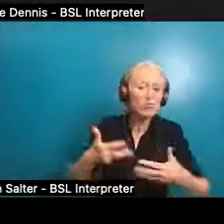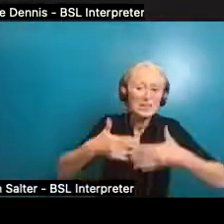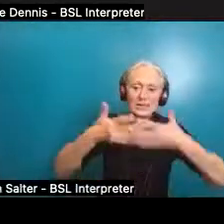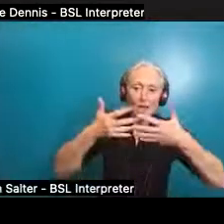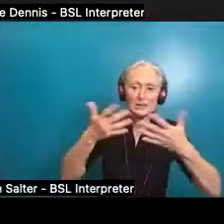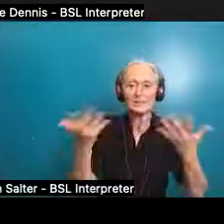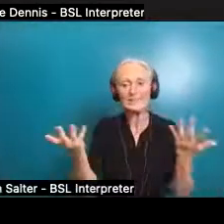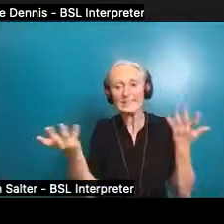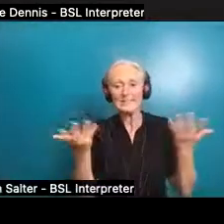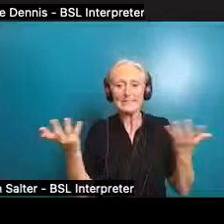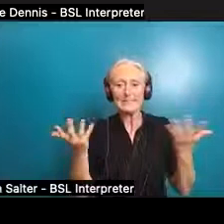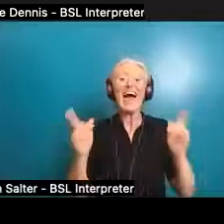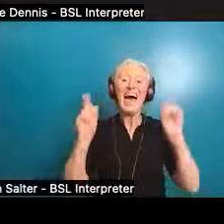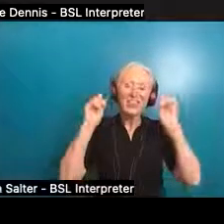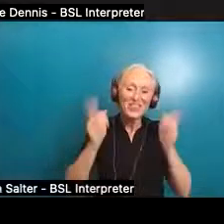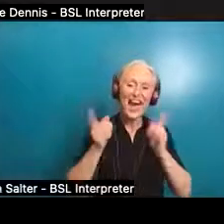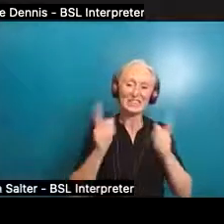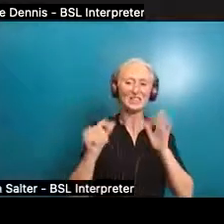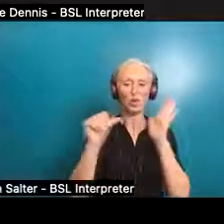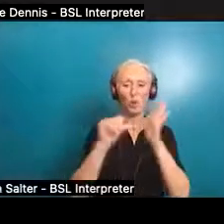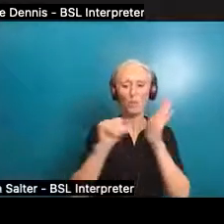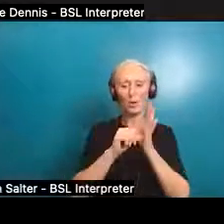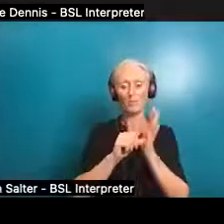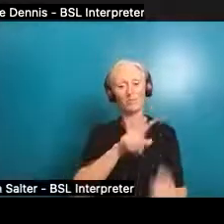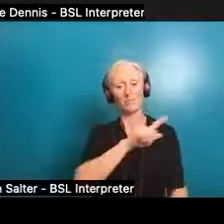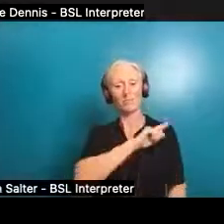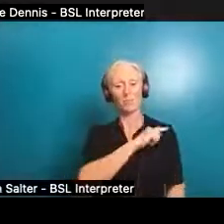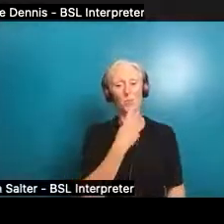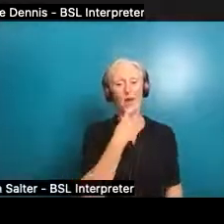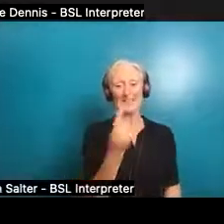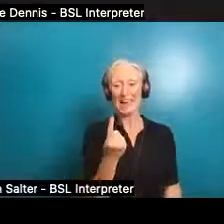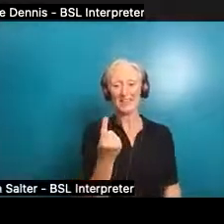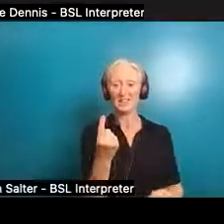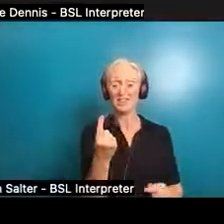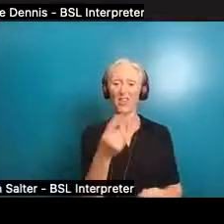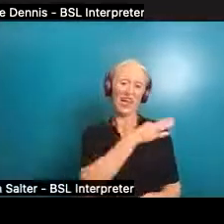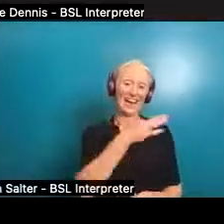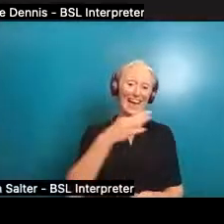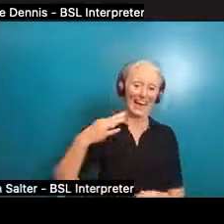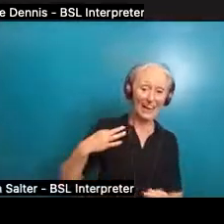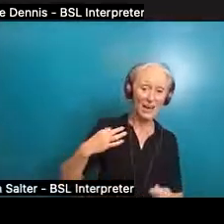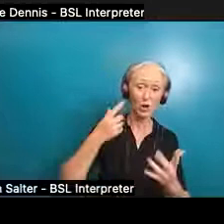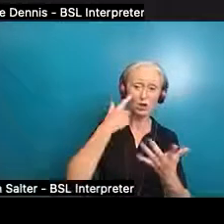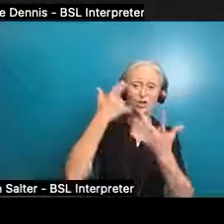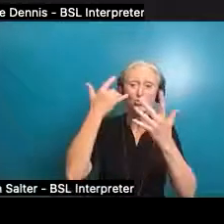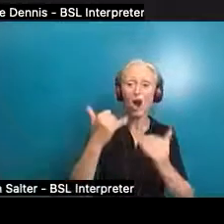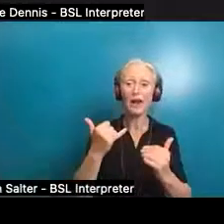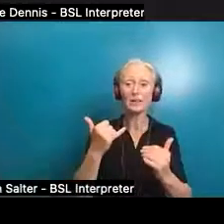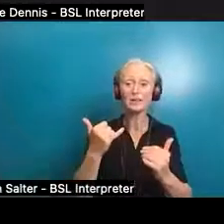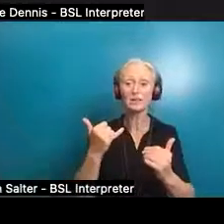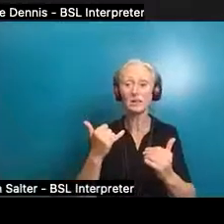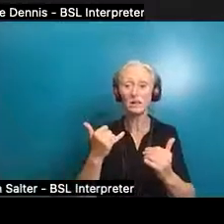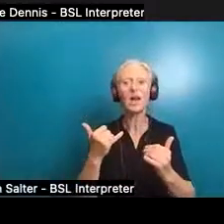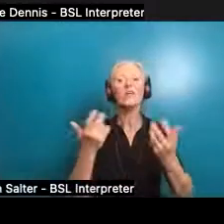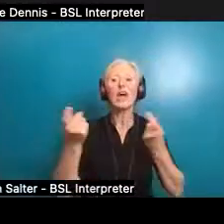real problem. That's why I mentioned about clinical trials being they're run